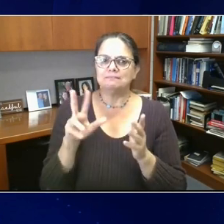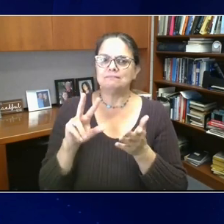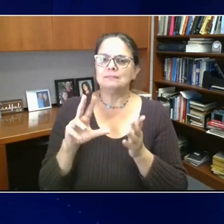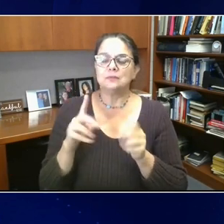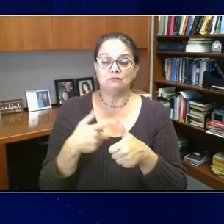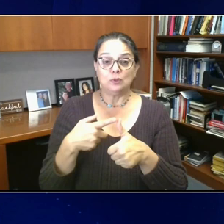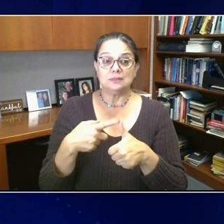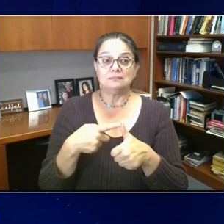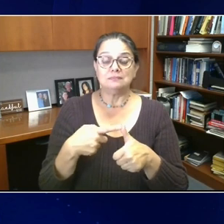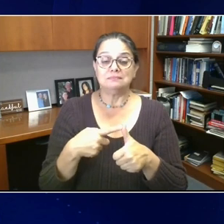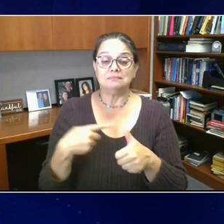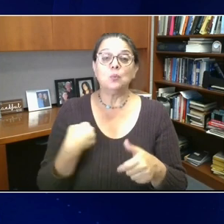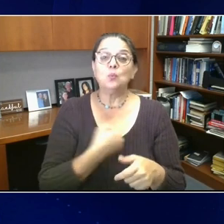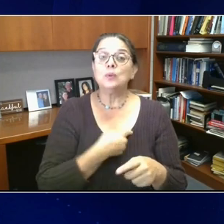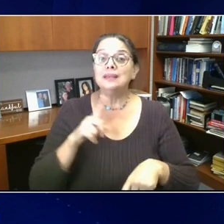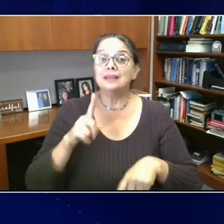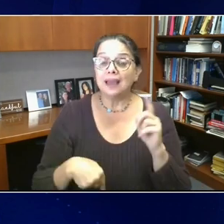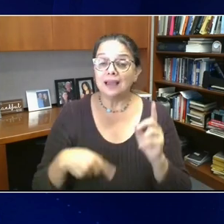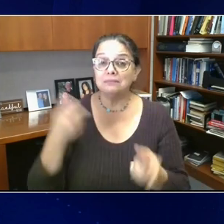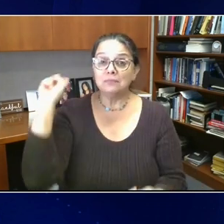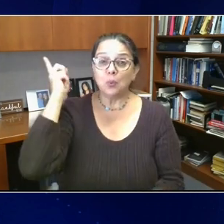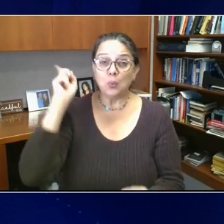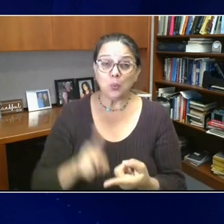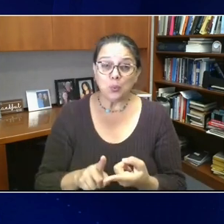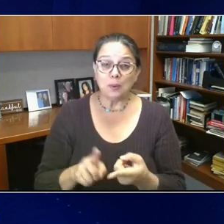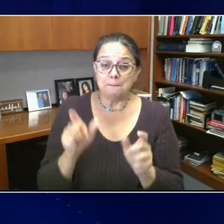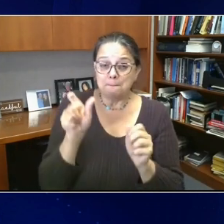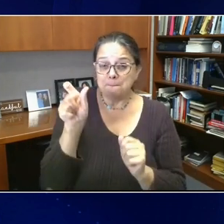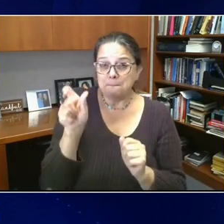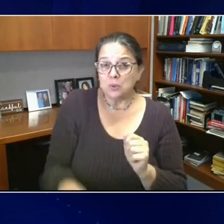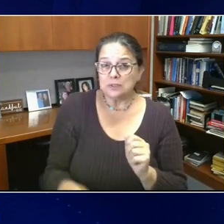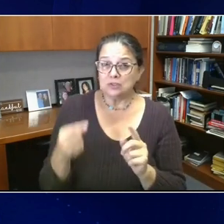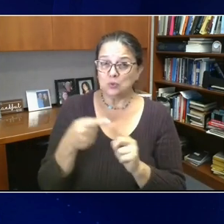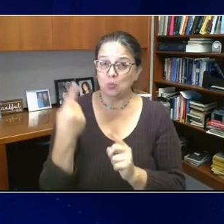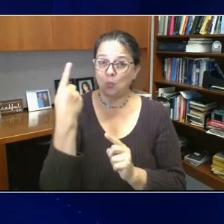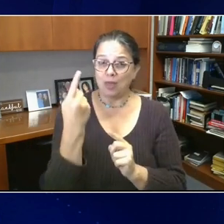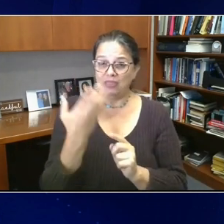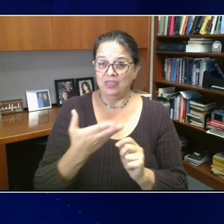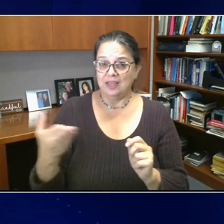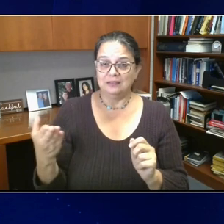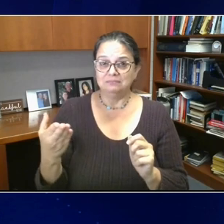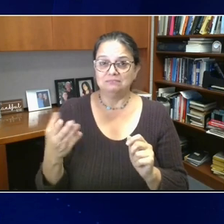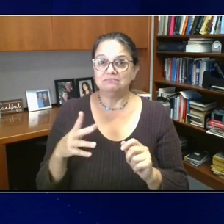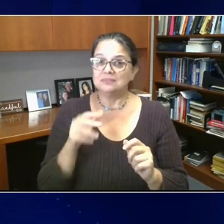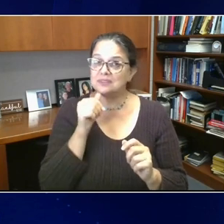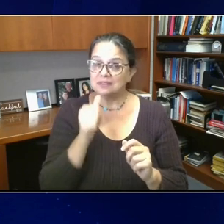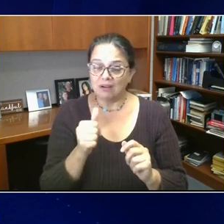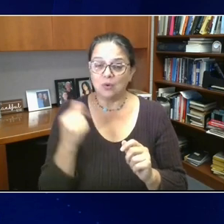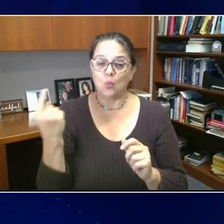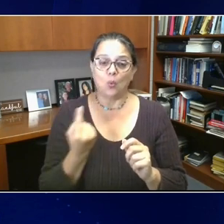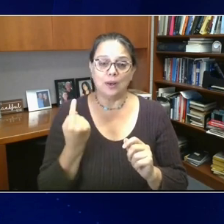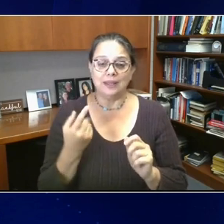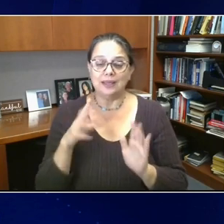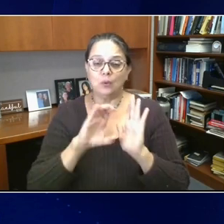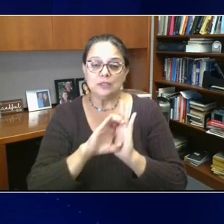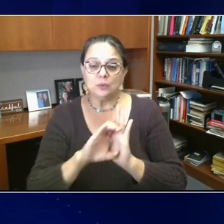person. So I take irreducible subjects to mean that some things are not reducible to the sum of